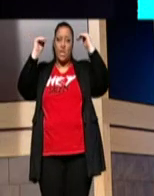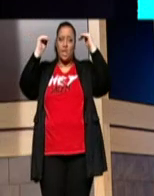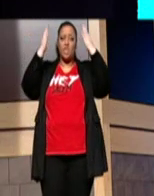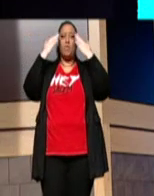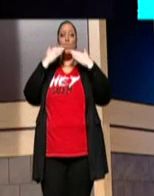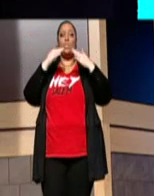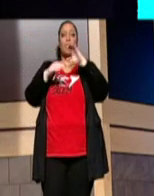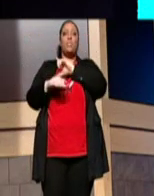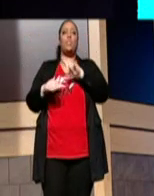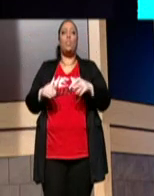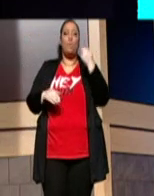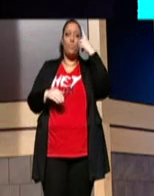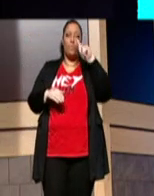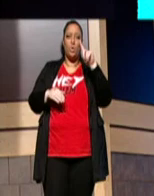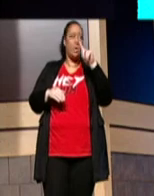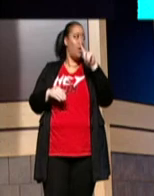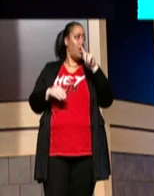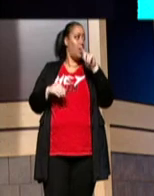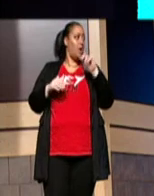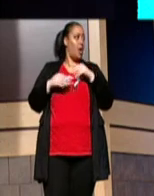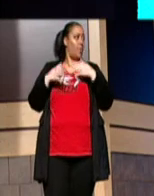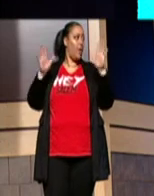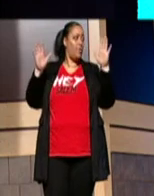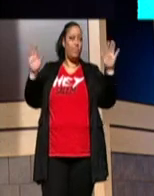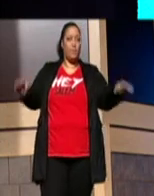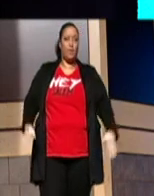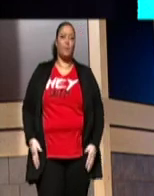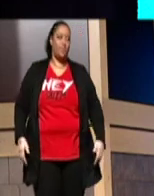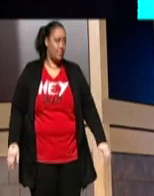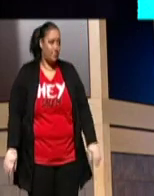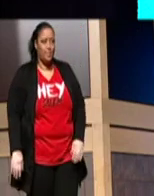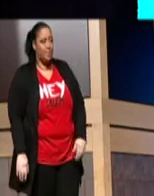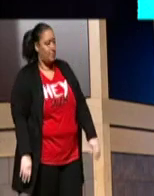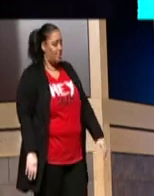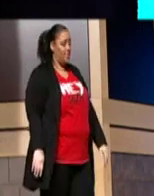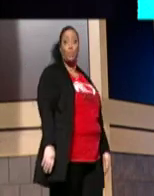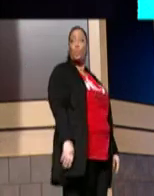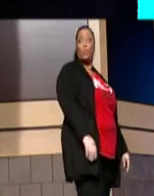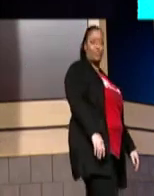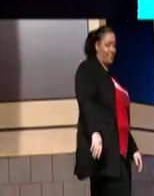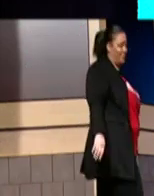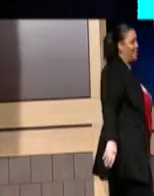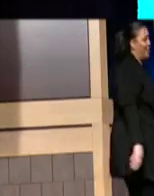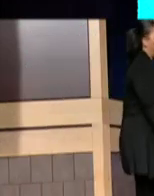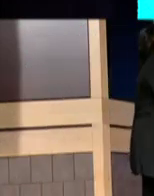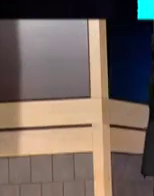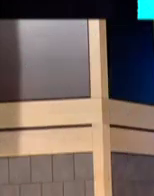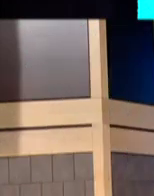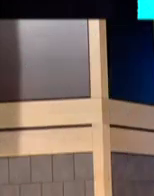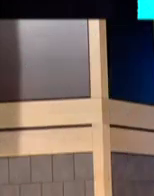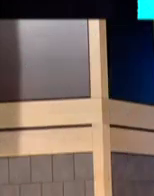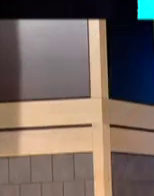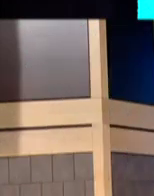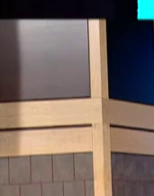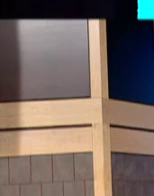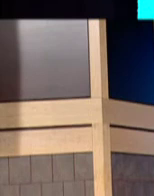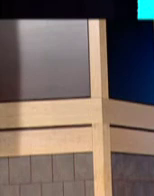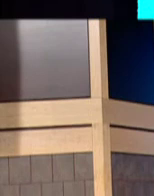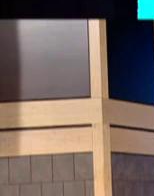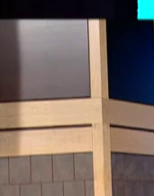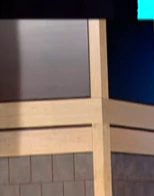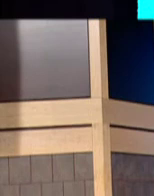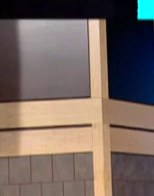thank the Lord for it. Are we off? We're off. All right. We were going to start all over again. Hey. We